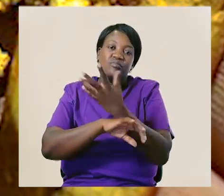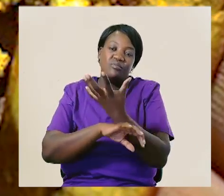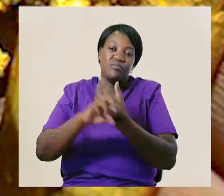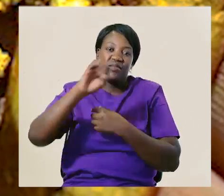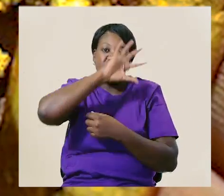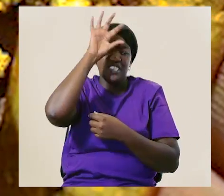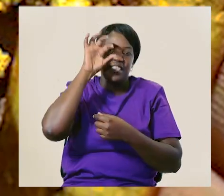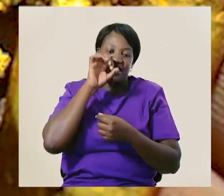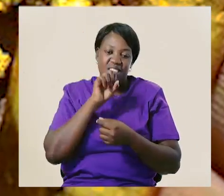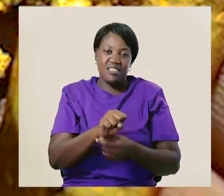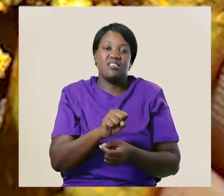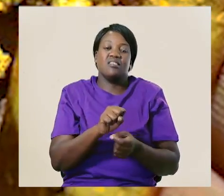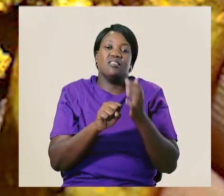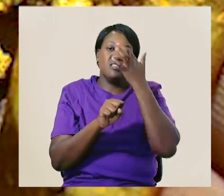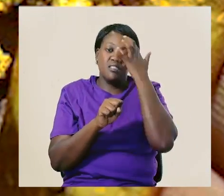Africa exports gold.